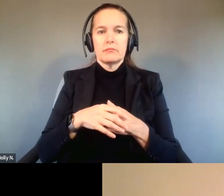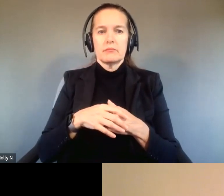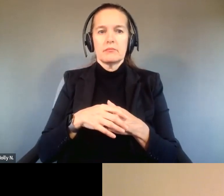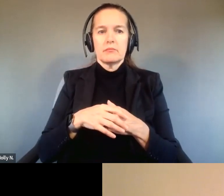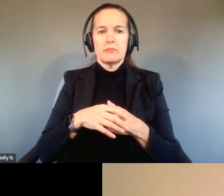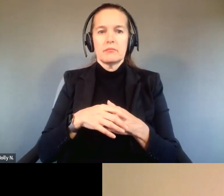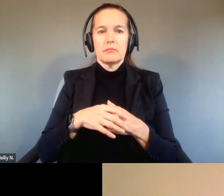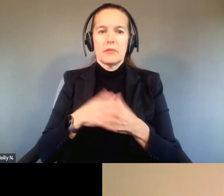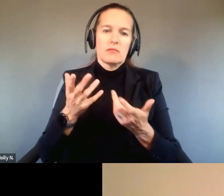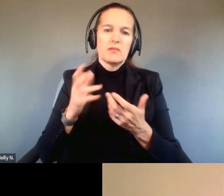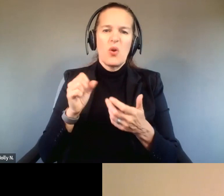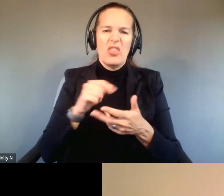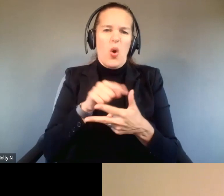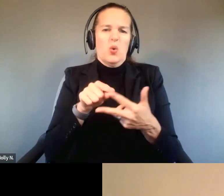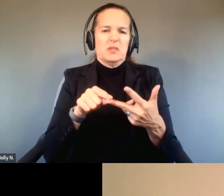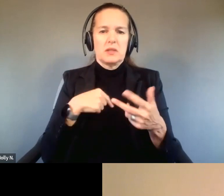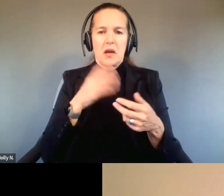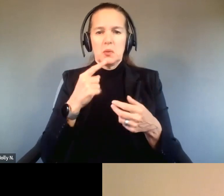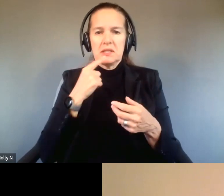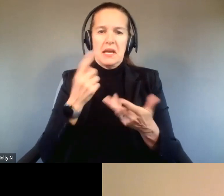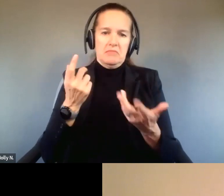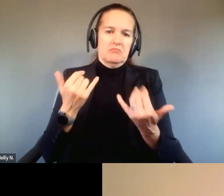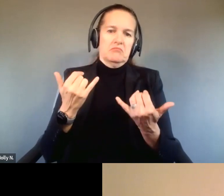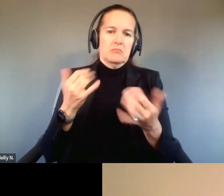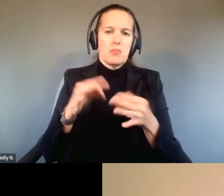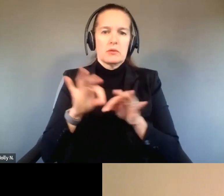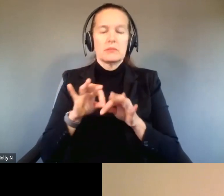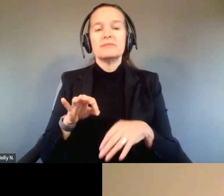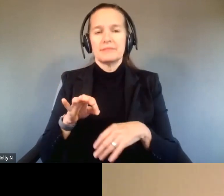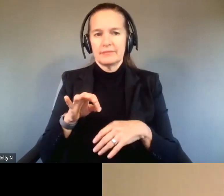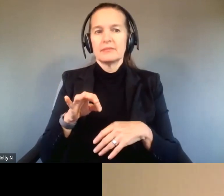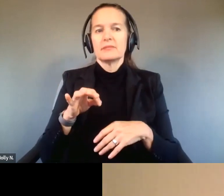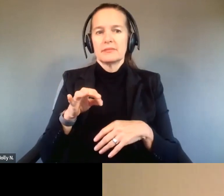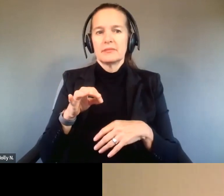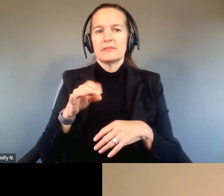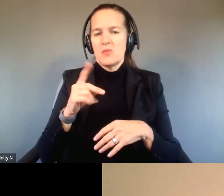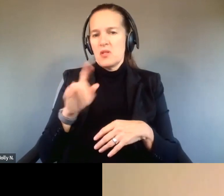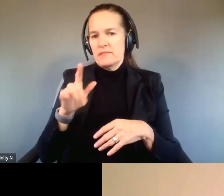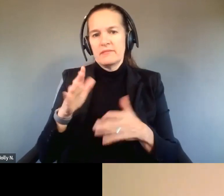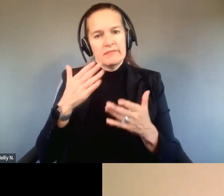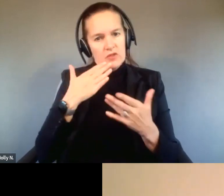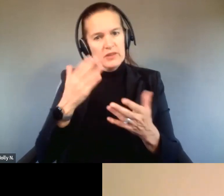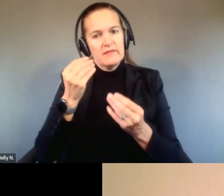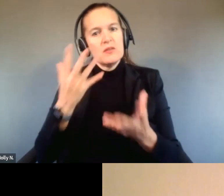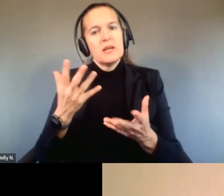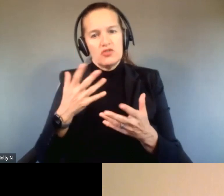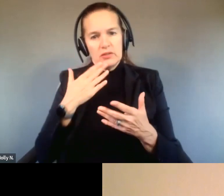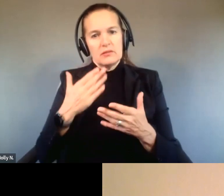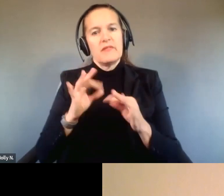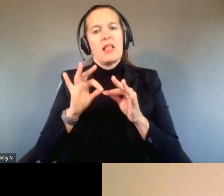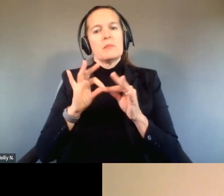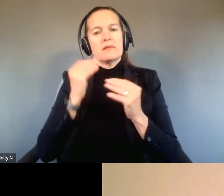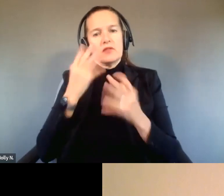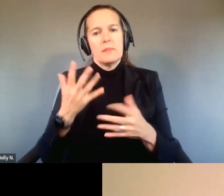Those would be the ones that I would say off the top of my head. Thank you very much. That's really valuable information, Dr.